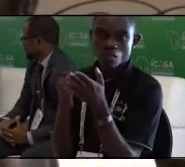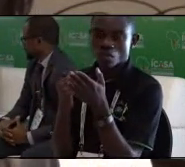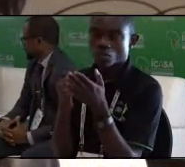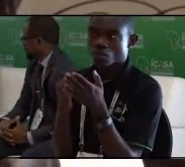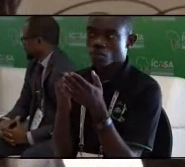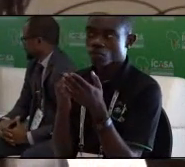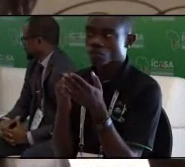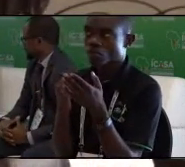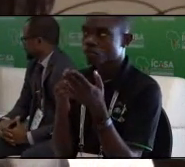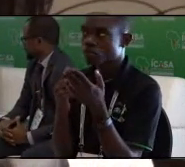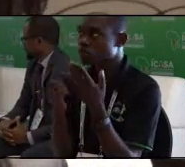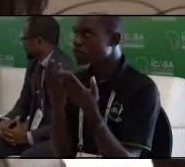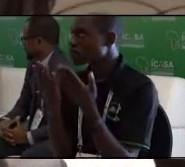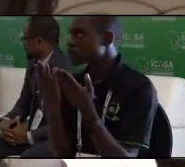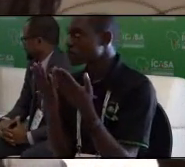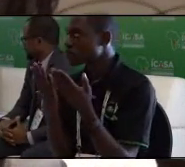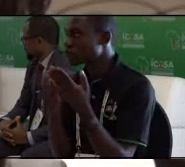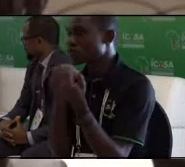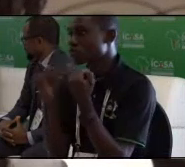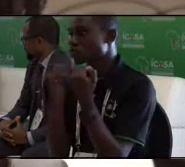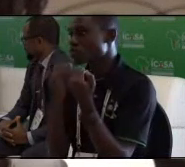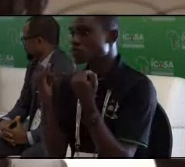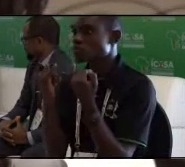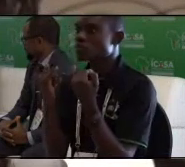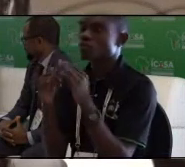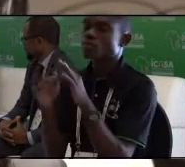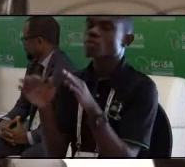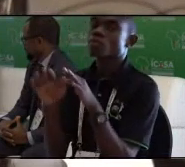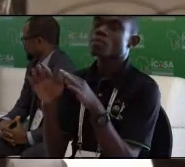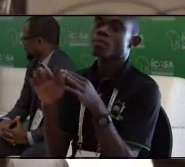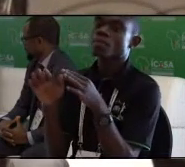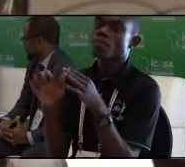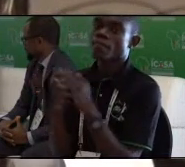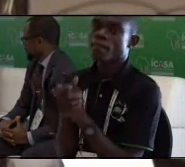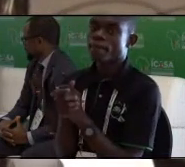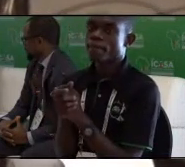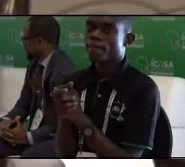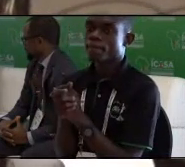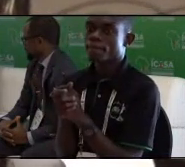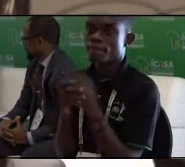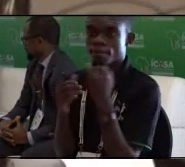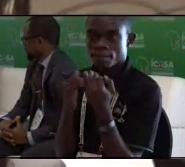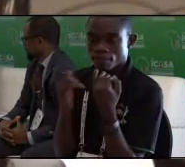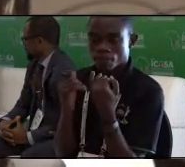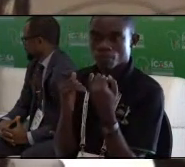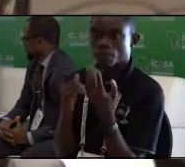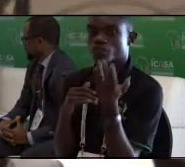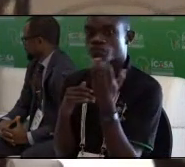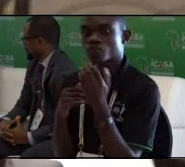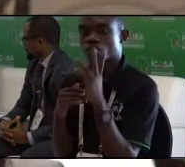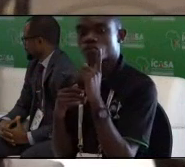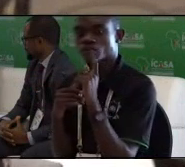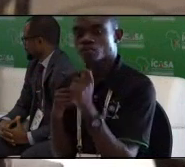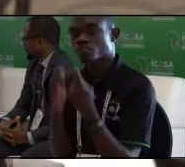the joint medical stores issued the facilities. Of course, you issue depending on the order that has come,